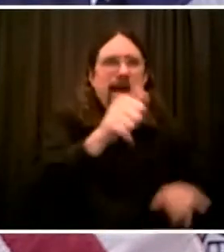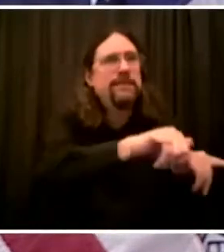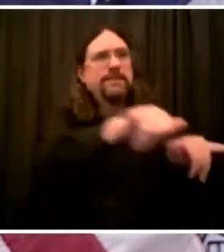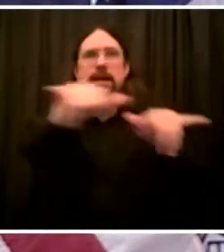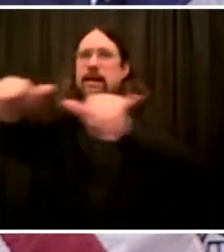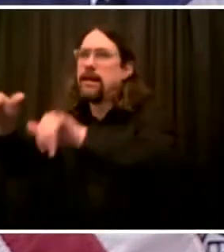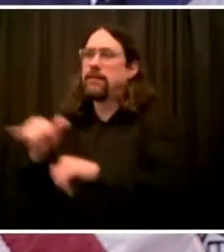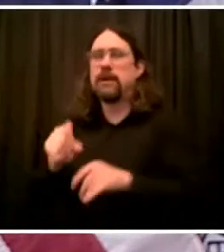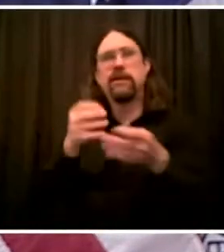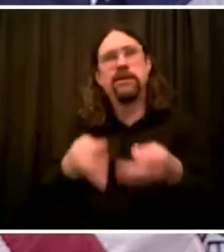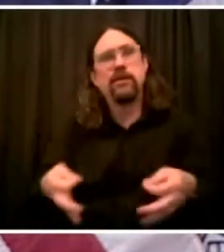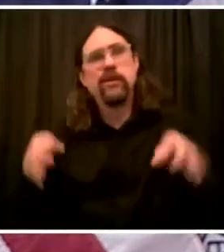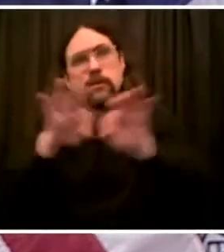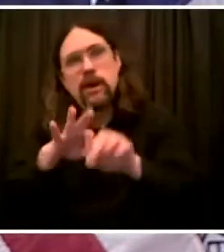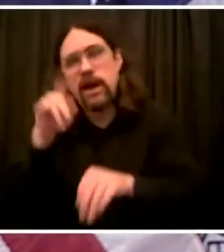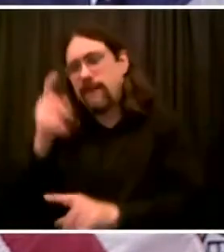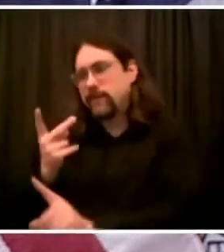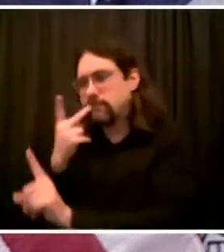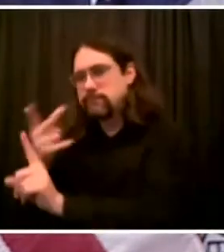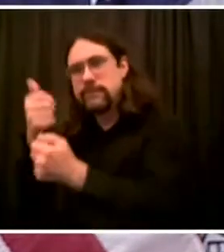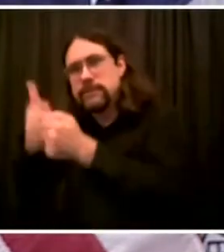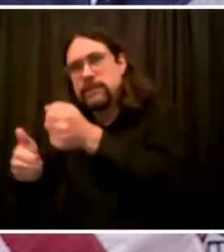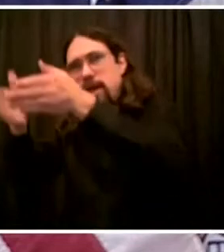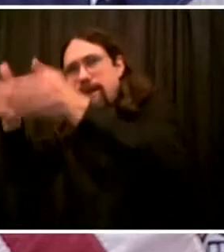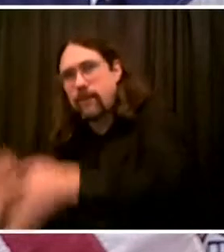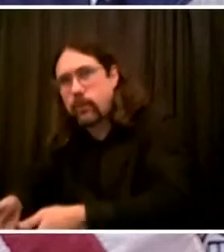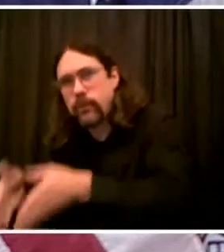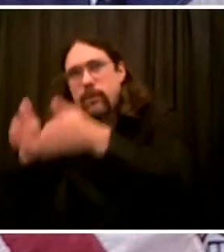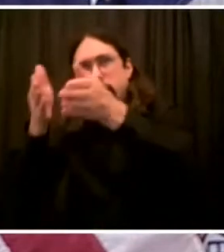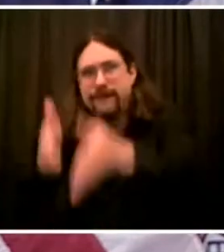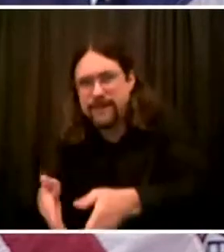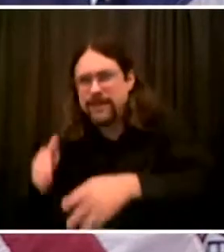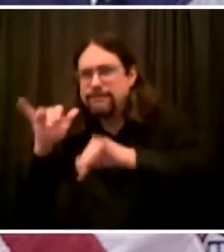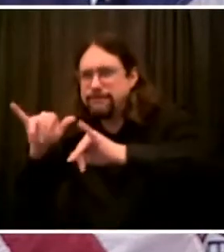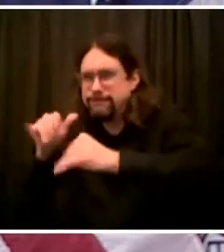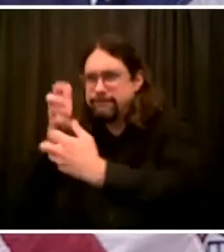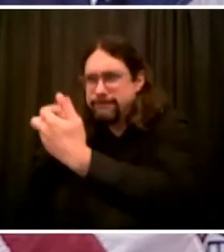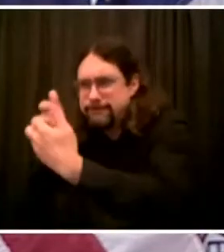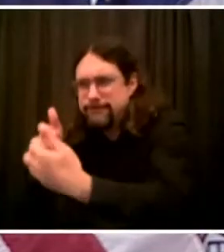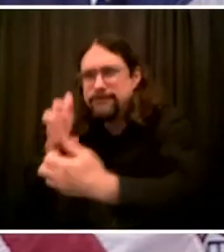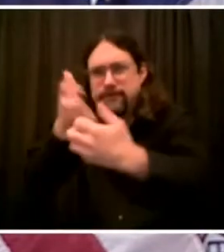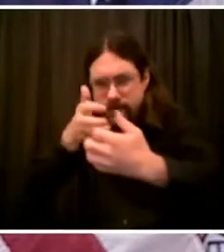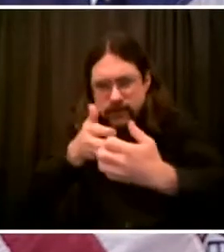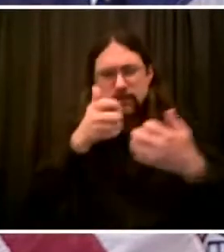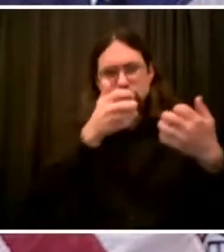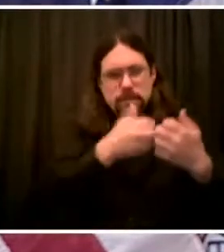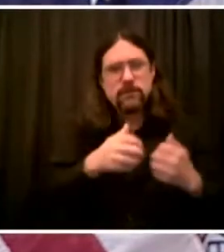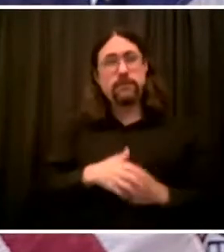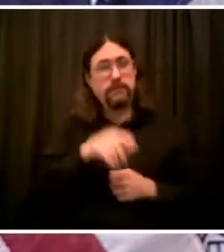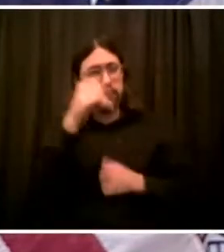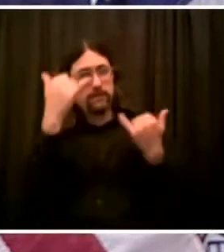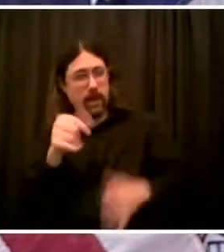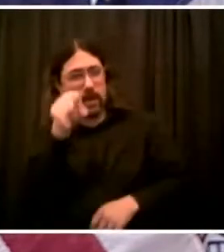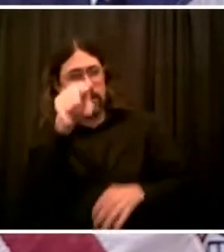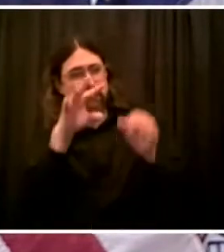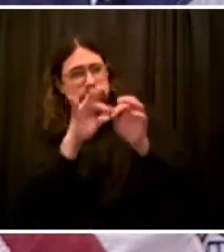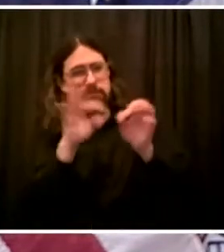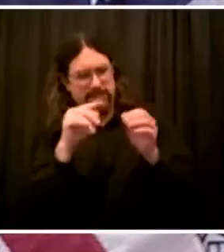major change. And it's very early on, but suggests major improvement and a lot that we can work with in a very imperfect